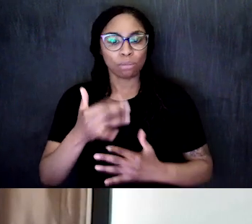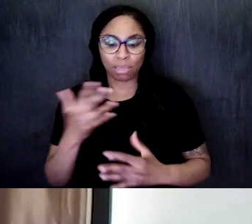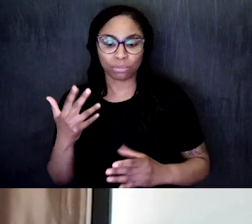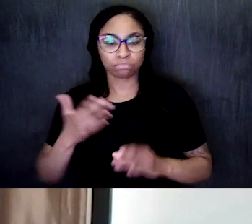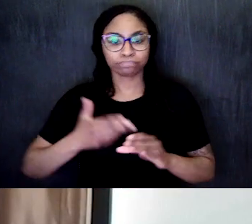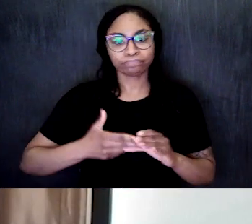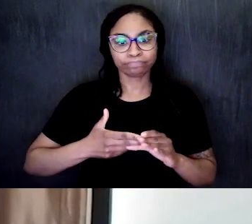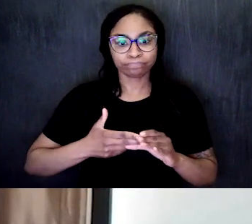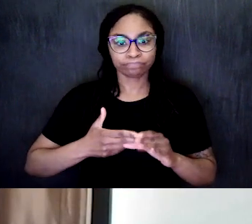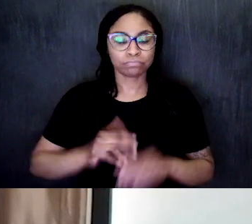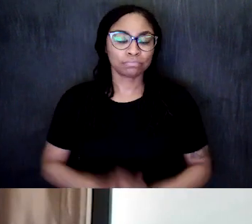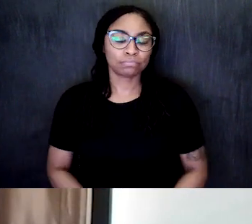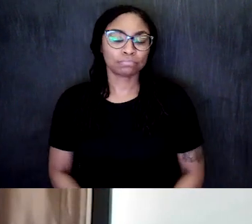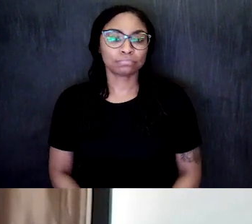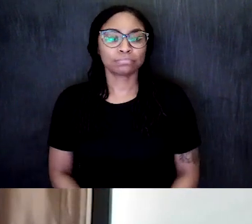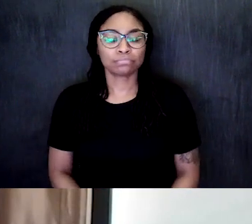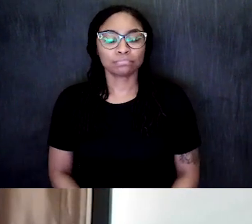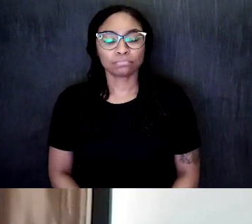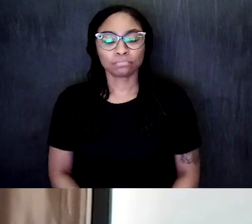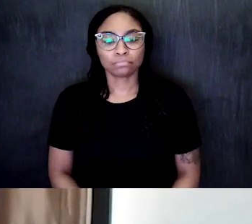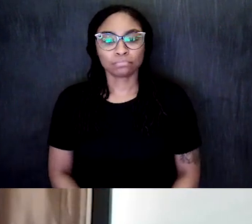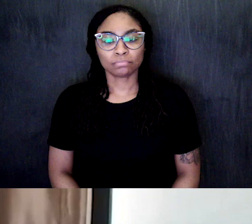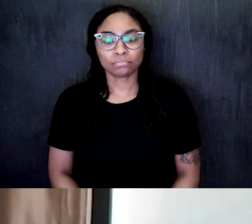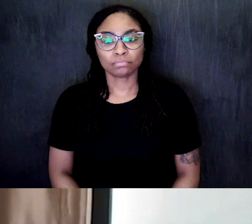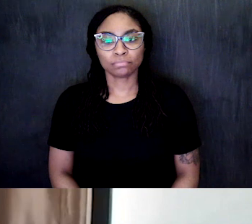into our practice.